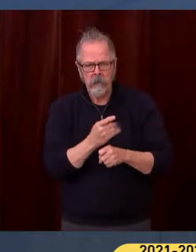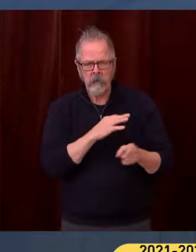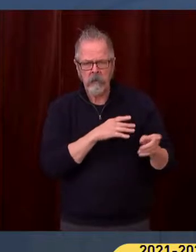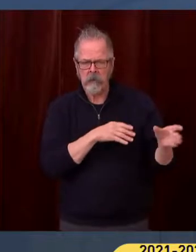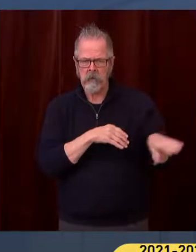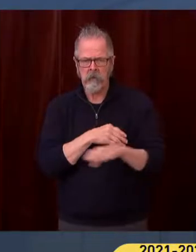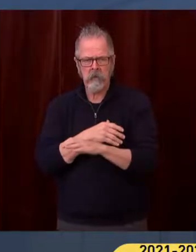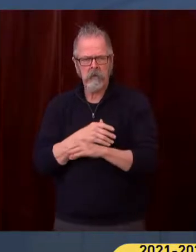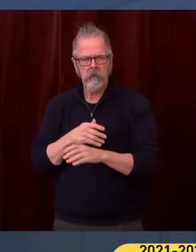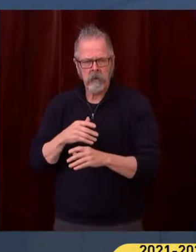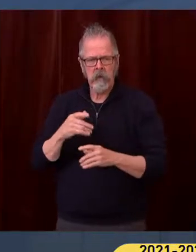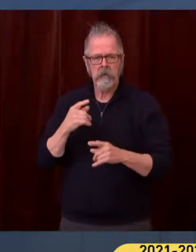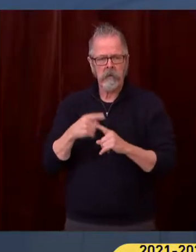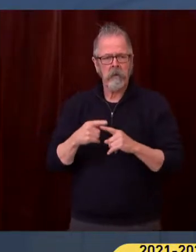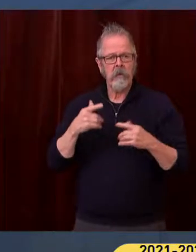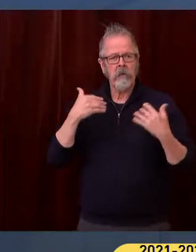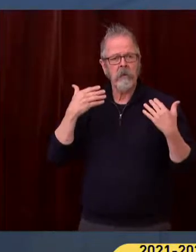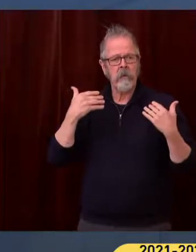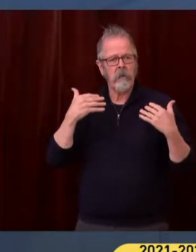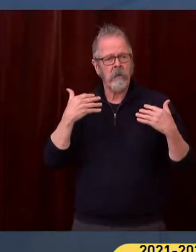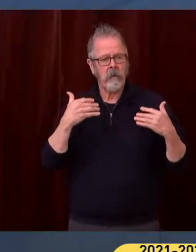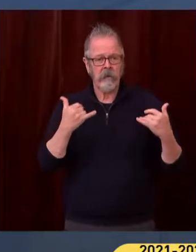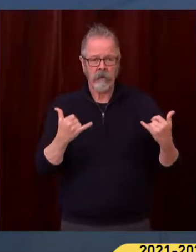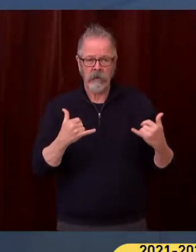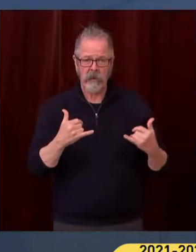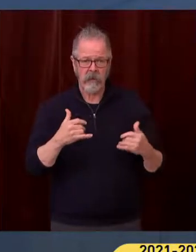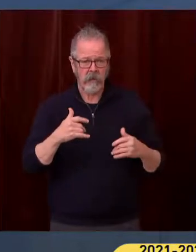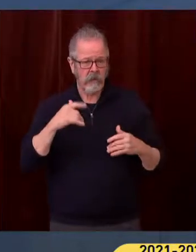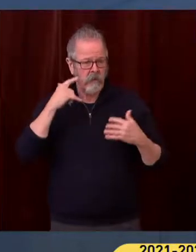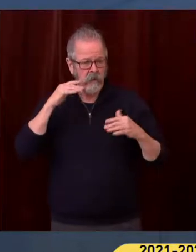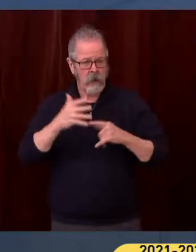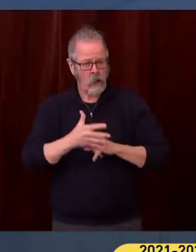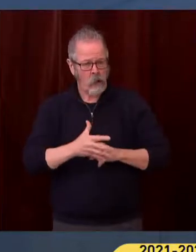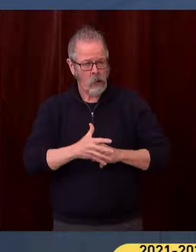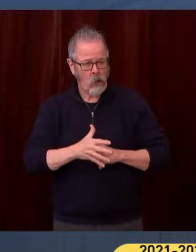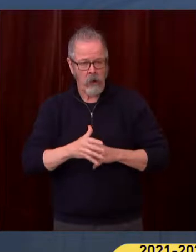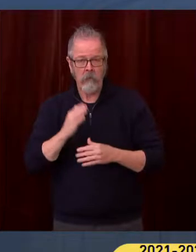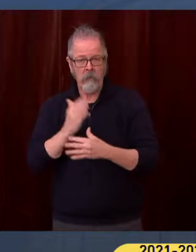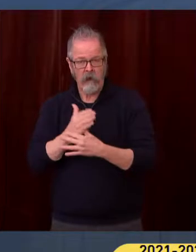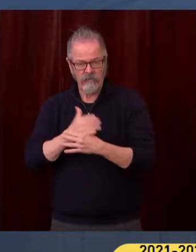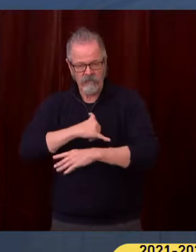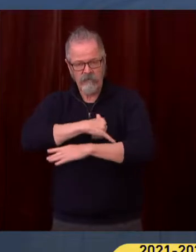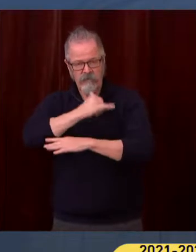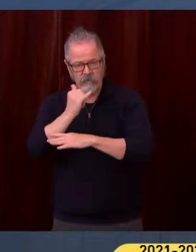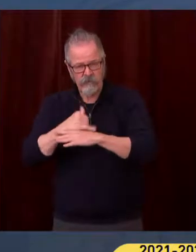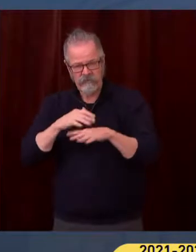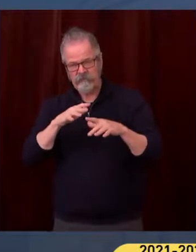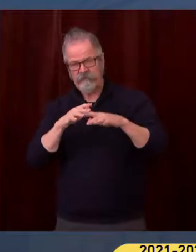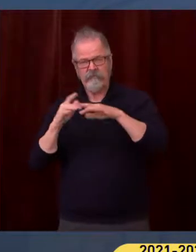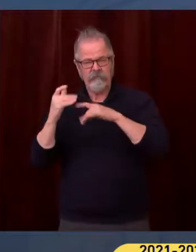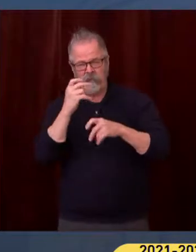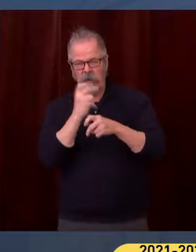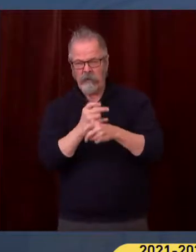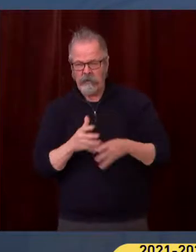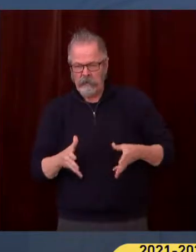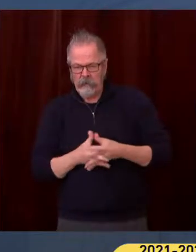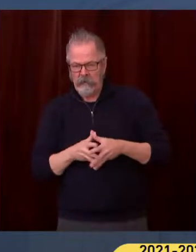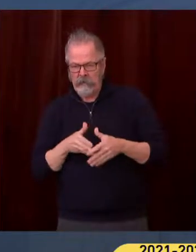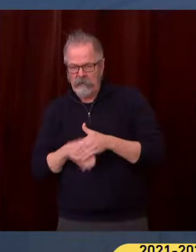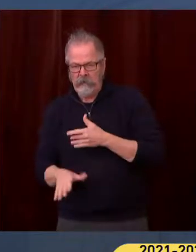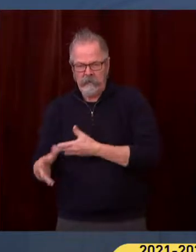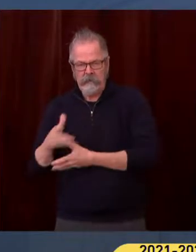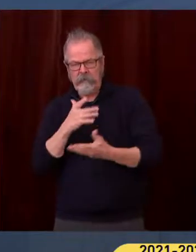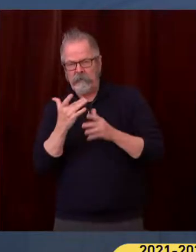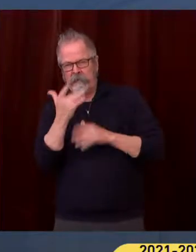directly and another 890 indirectly. And this is just one of the many, many